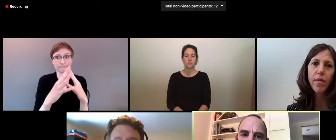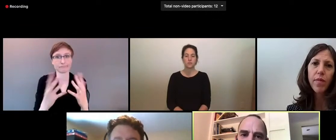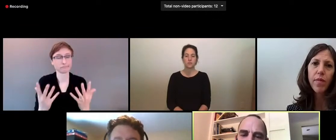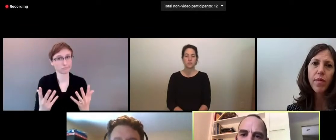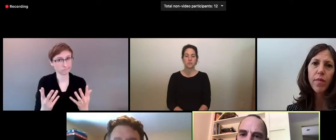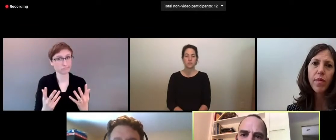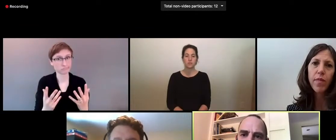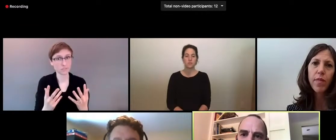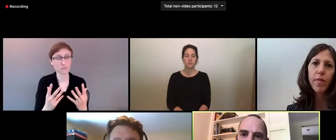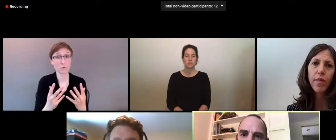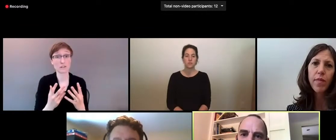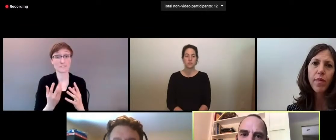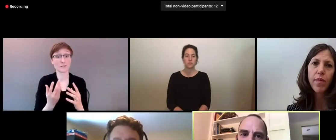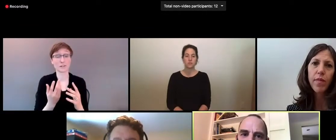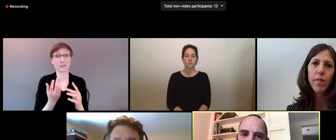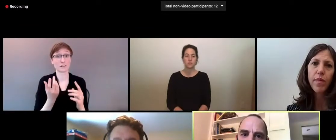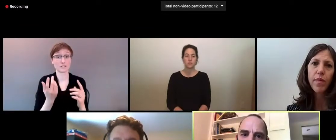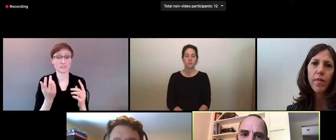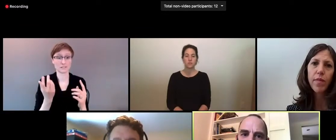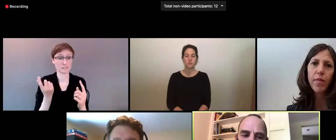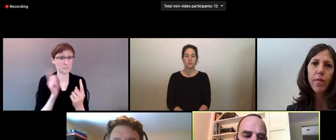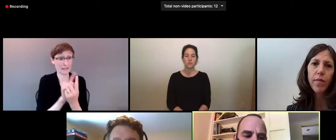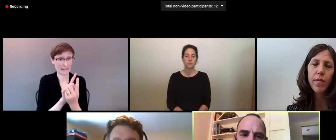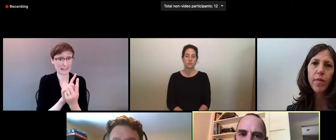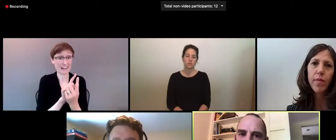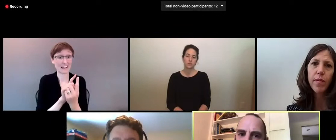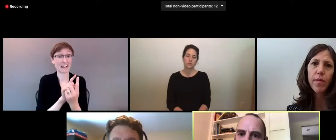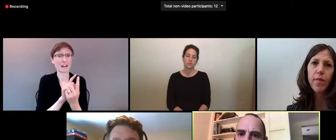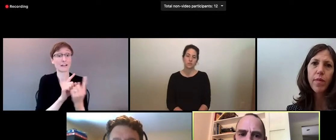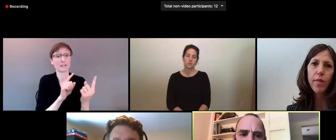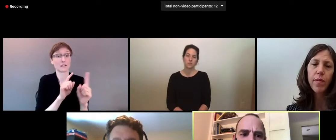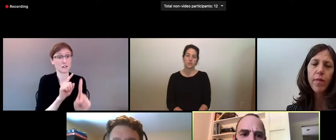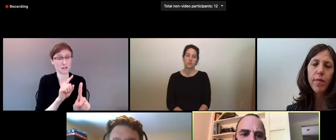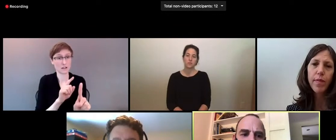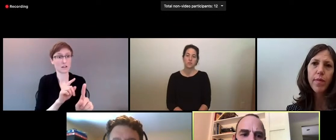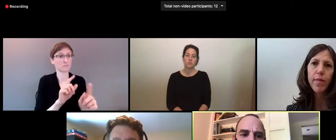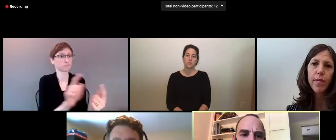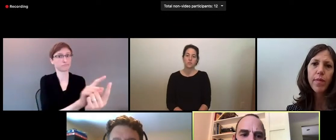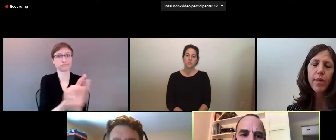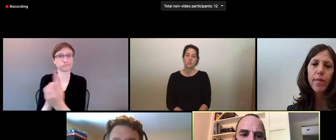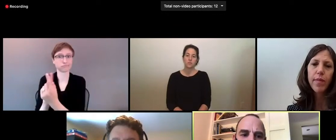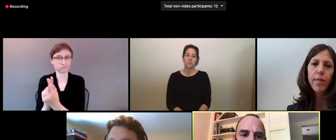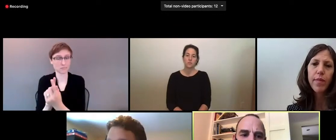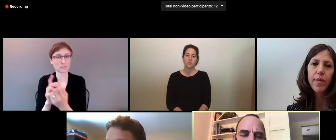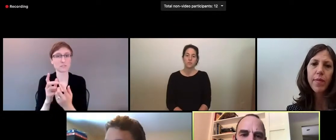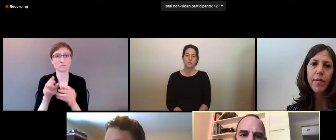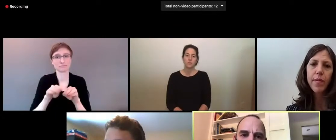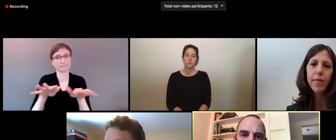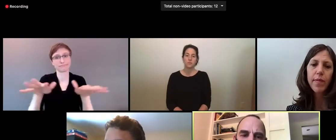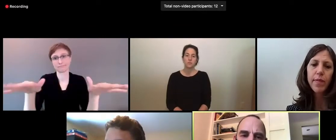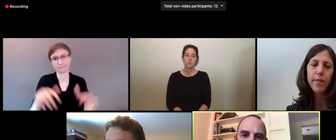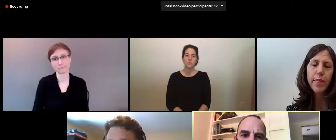and the spread increases exponentially. So just kind of building on what Dr. Richardson was saying.